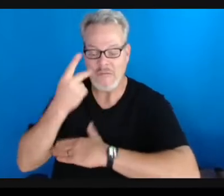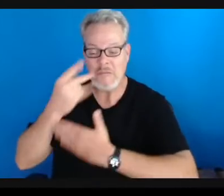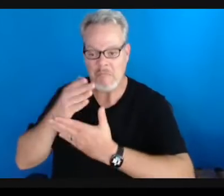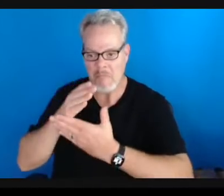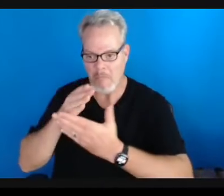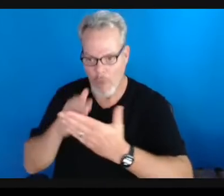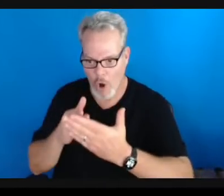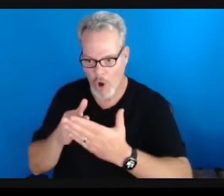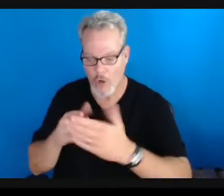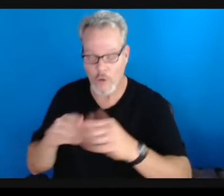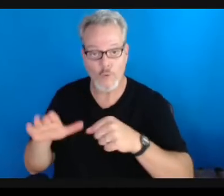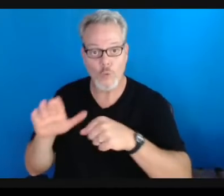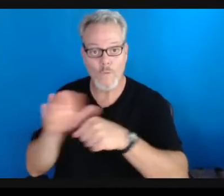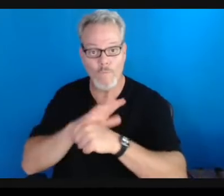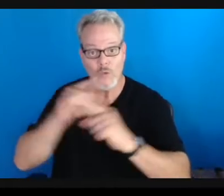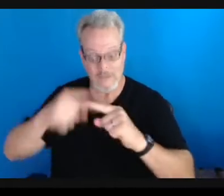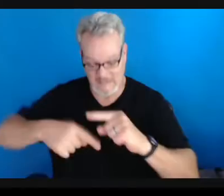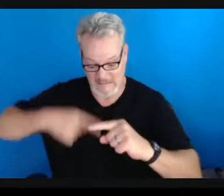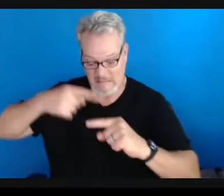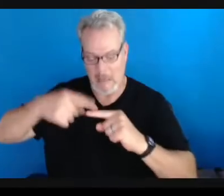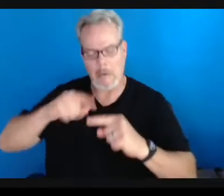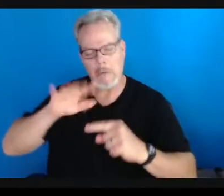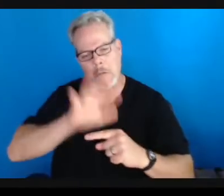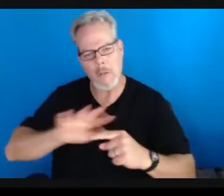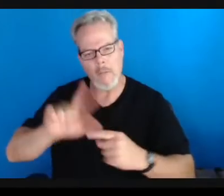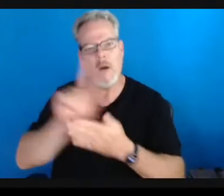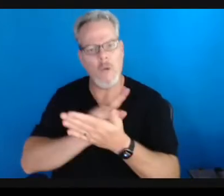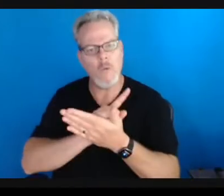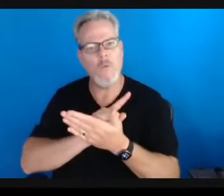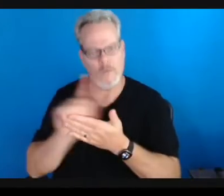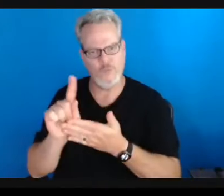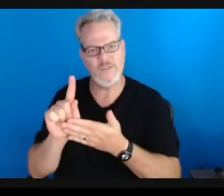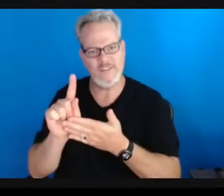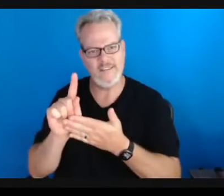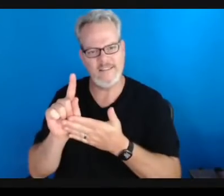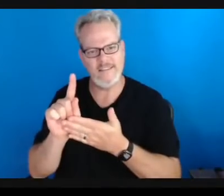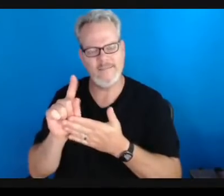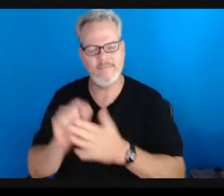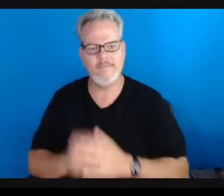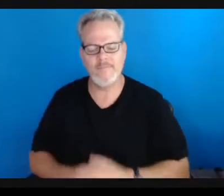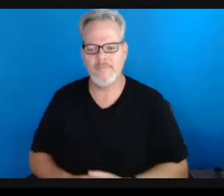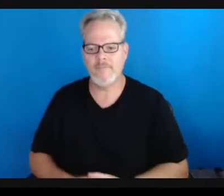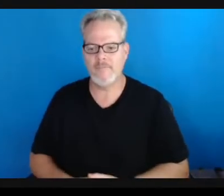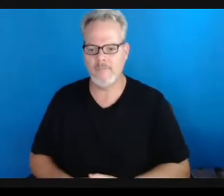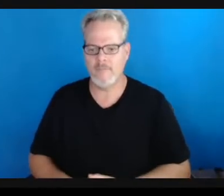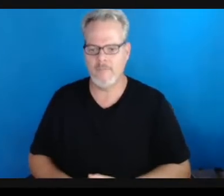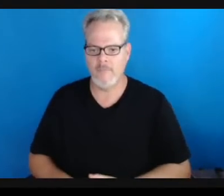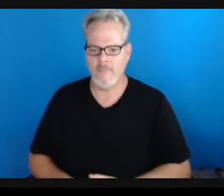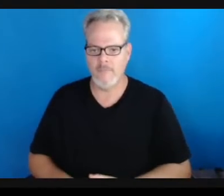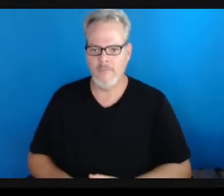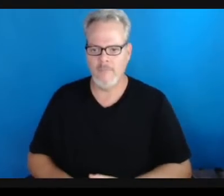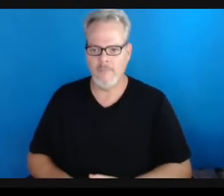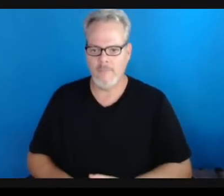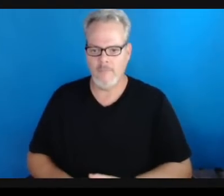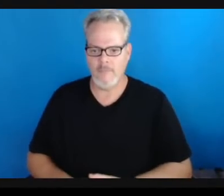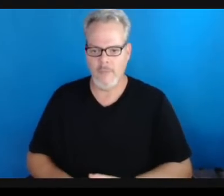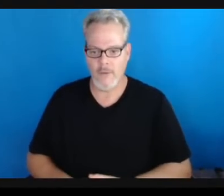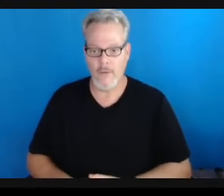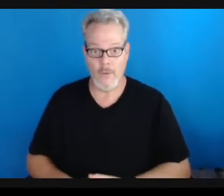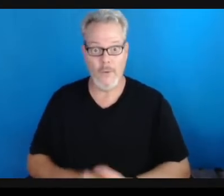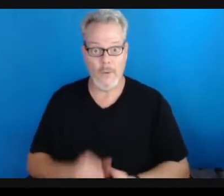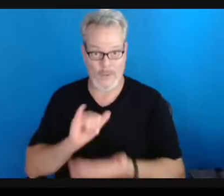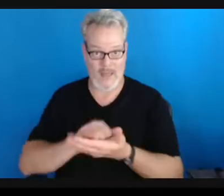ends up being about a week in time there, right? So that is the